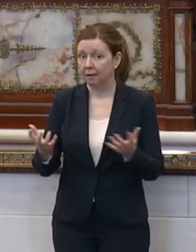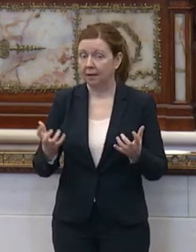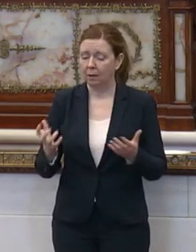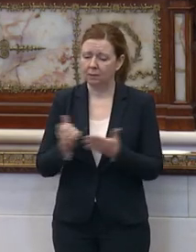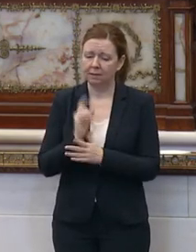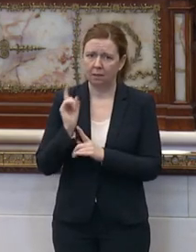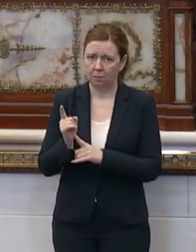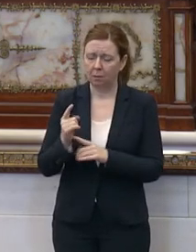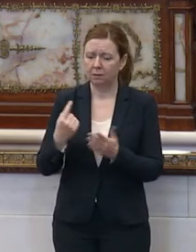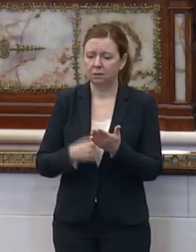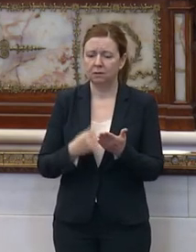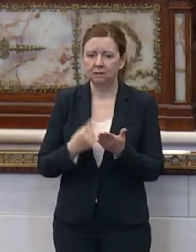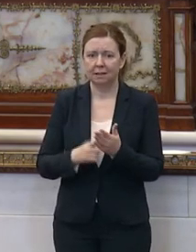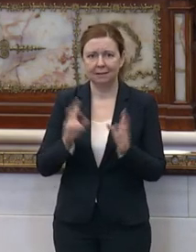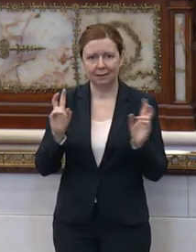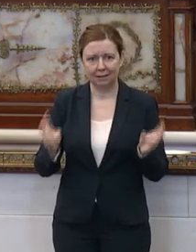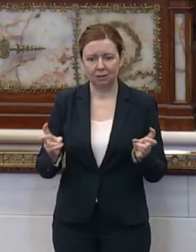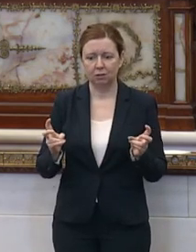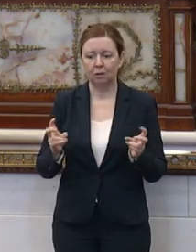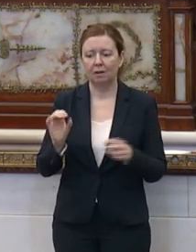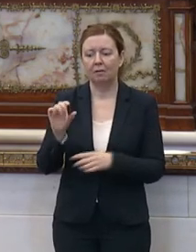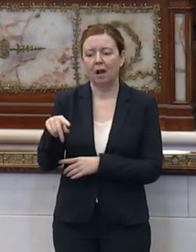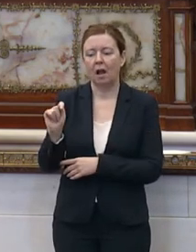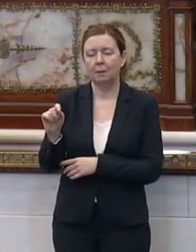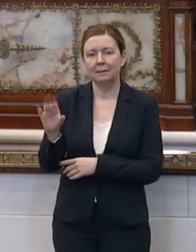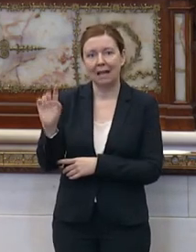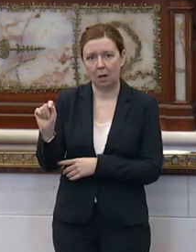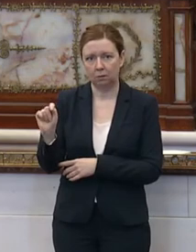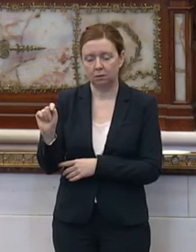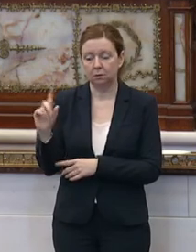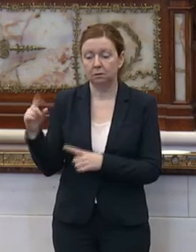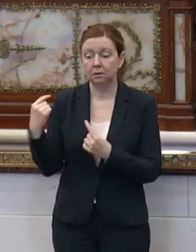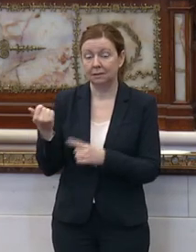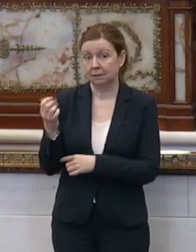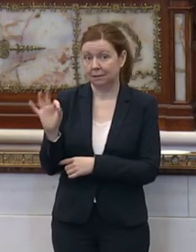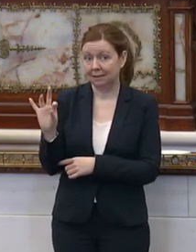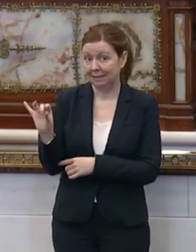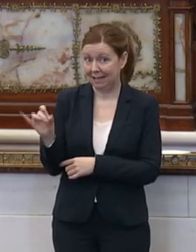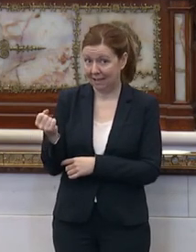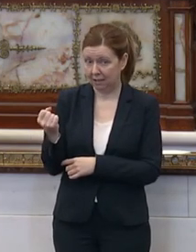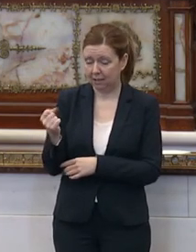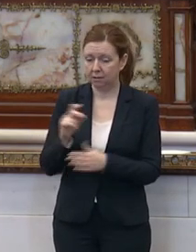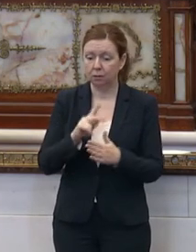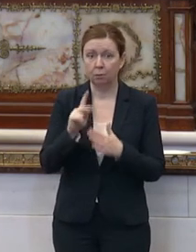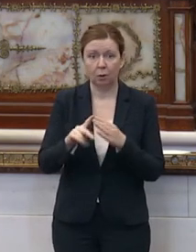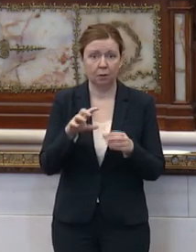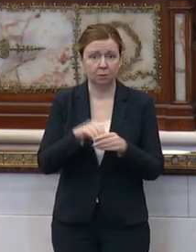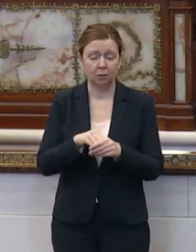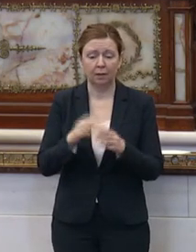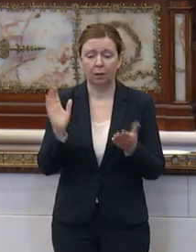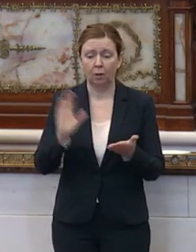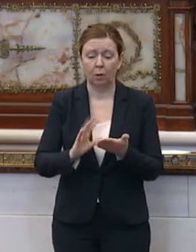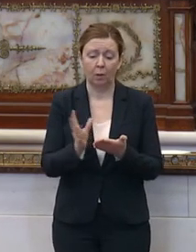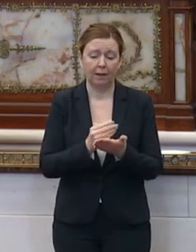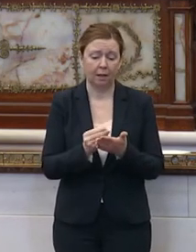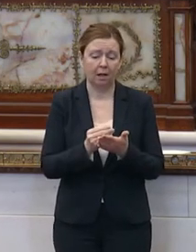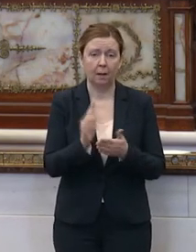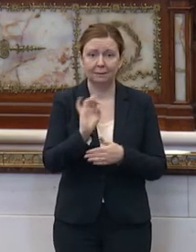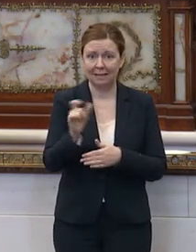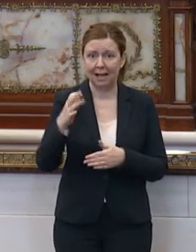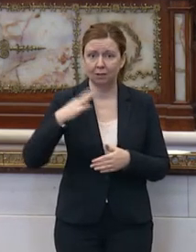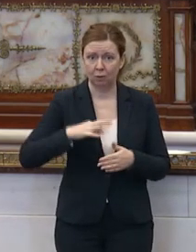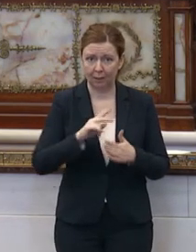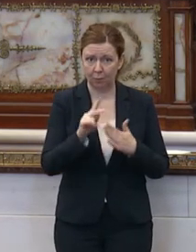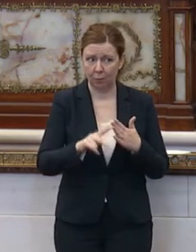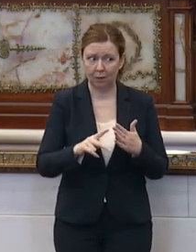want to take a moment to discuss the issue of opt-outs. Since the 1980s, programs including the Low-Income Housing Tax Credit